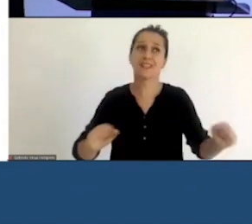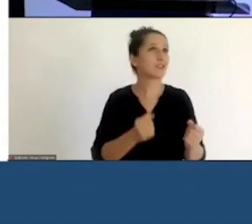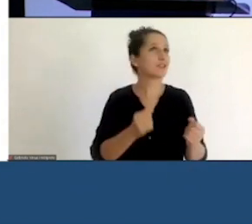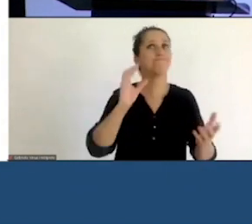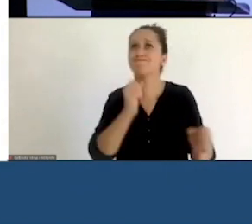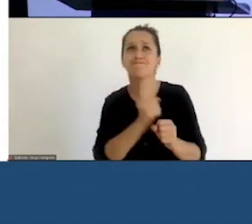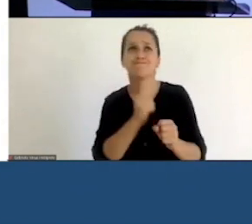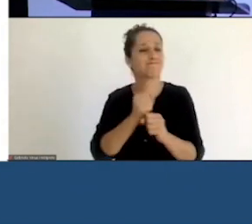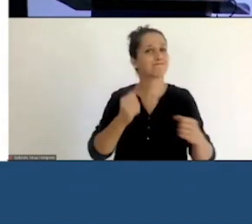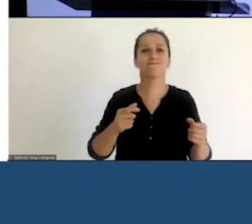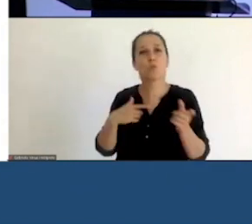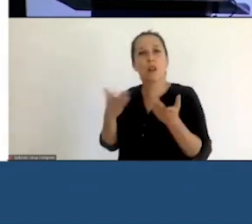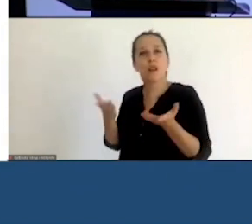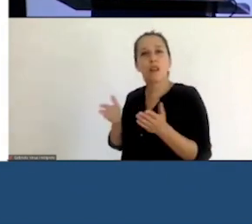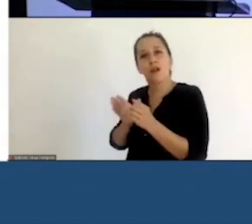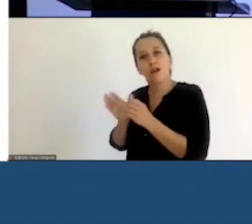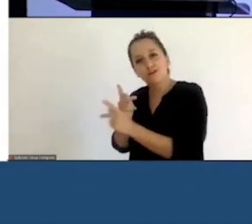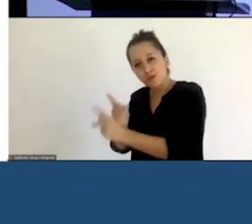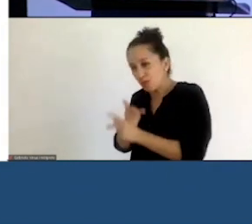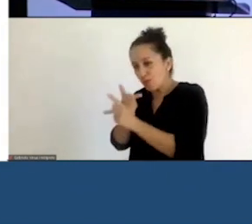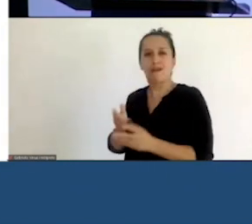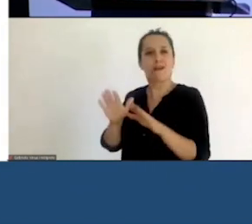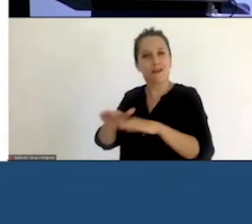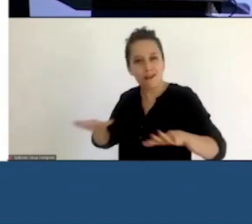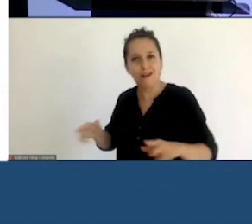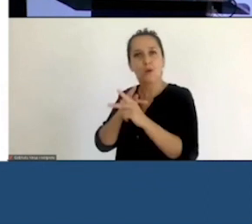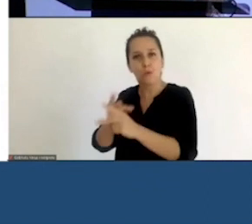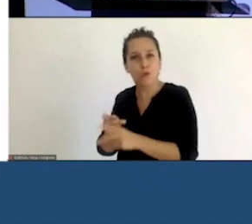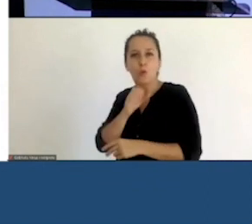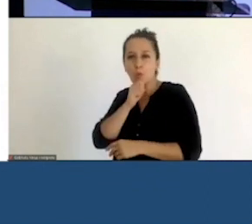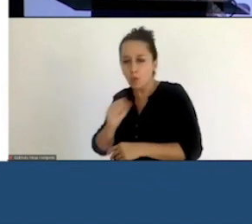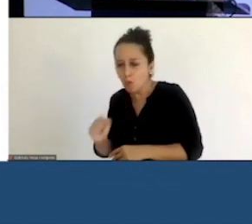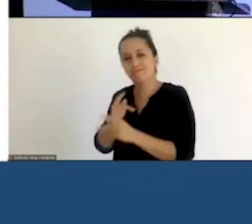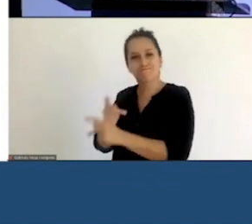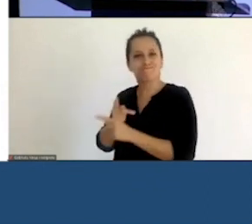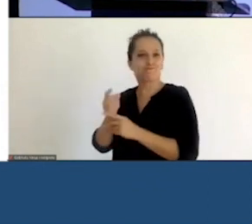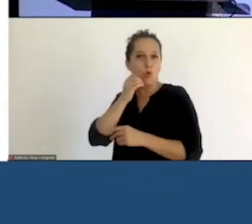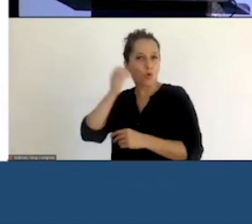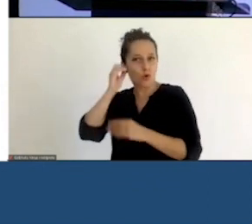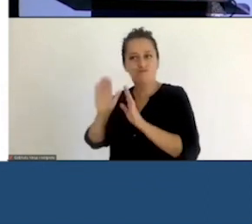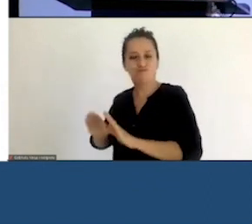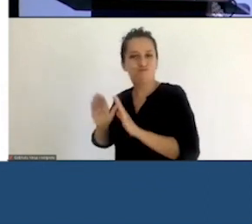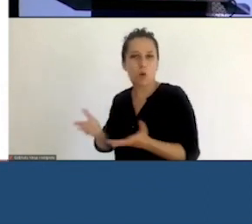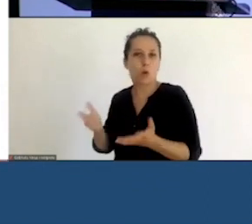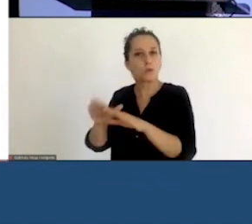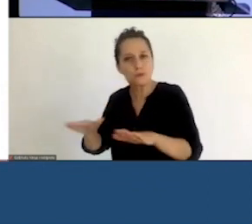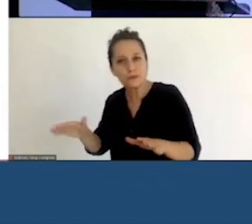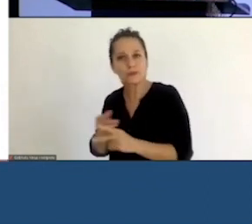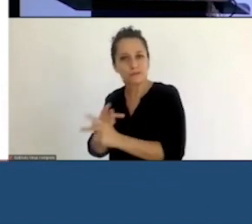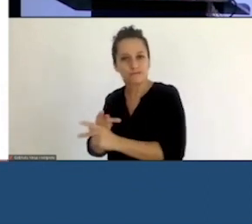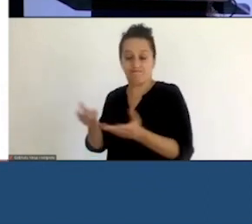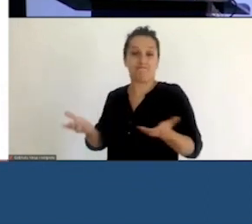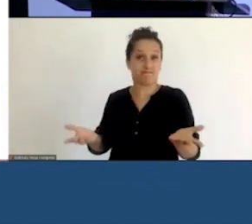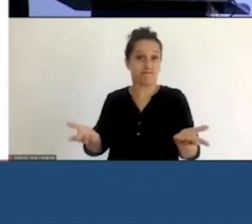had to be at home taking care of their children, of the elderly, and the fact